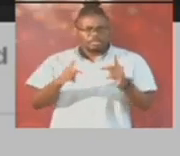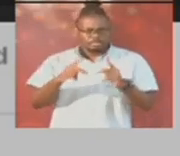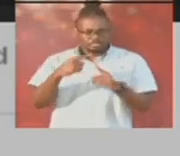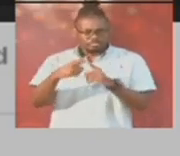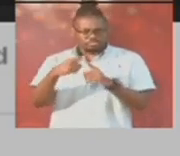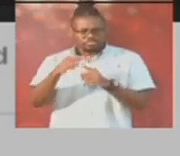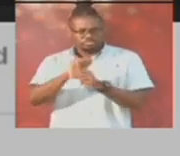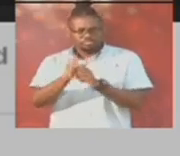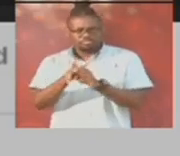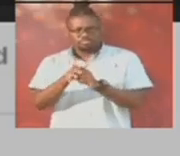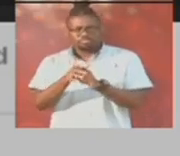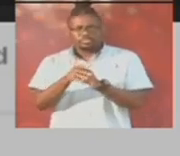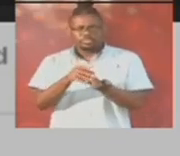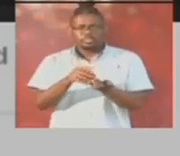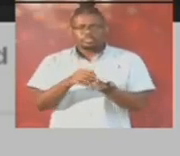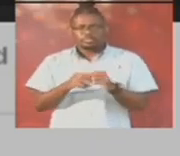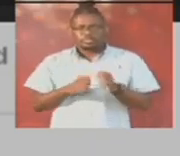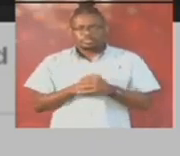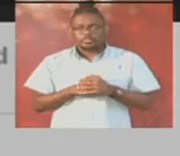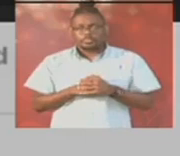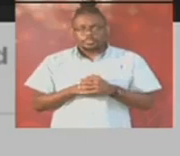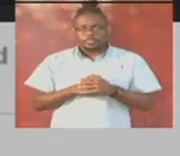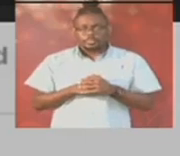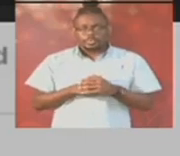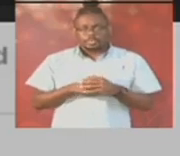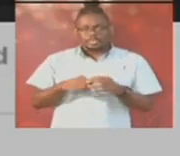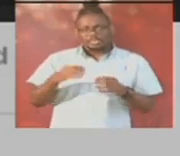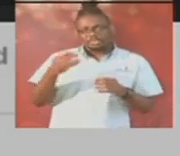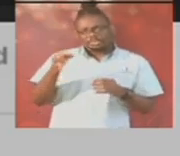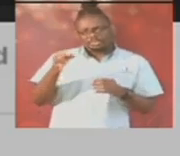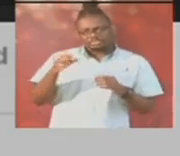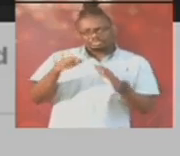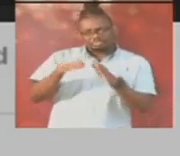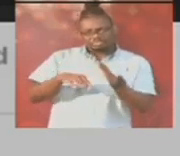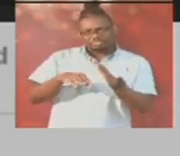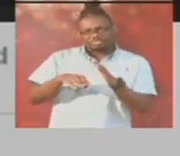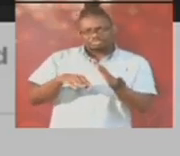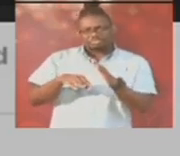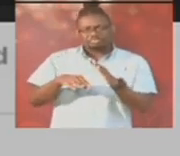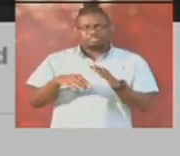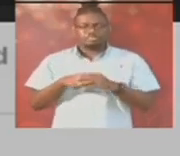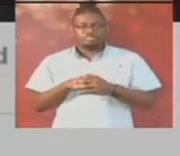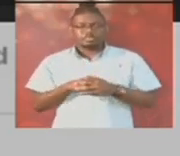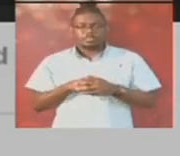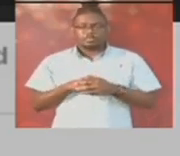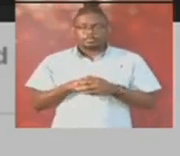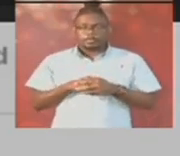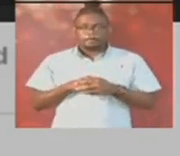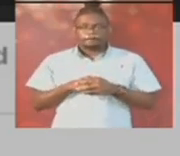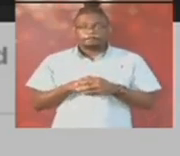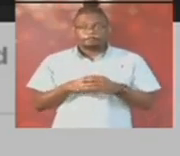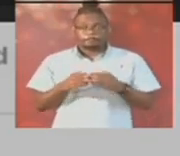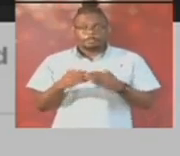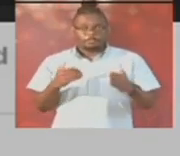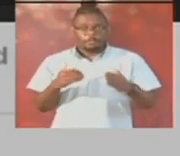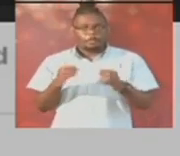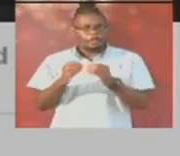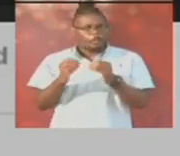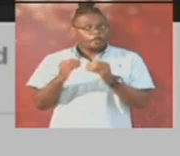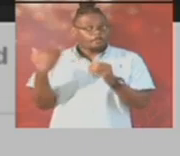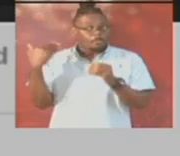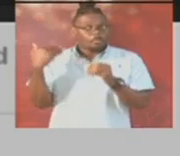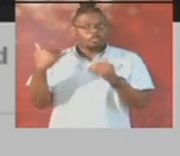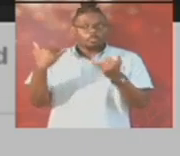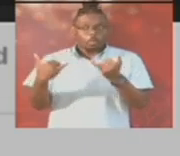19, 7.07%, which is very low. Actually, it's pretty low as compared to what we have seen previously in the pandemic, which is a good sign.